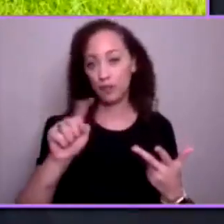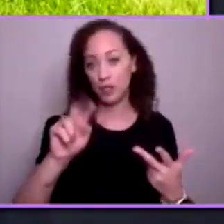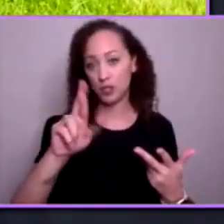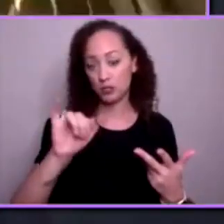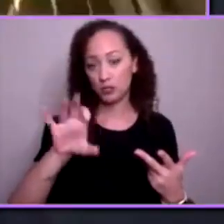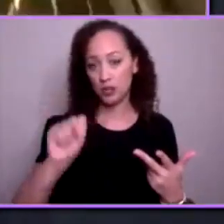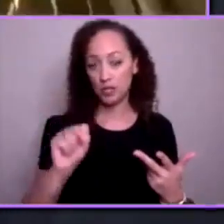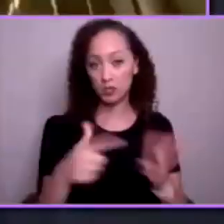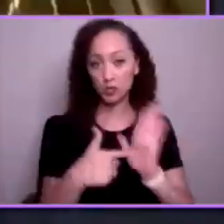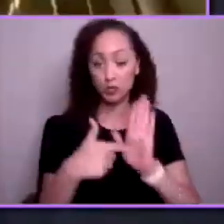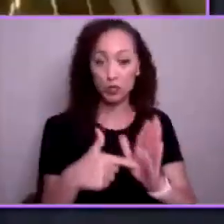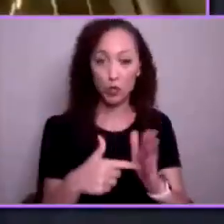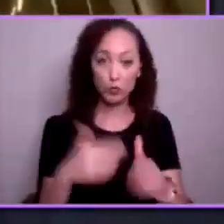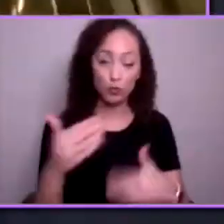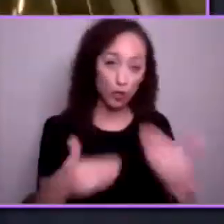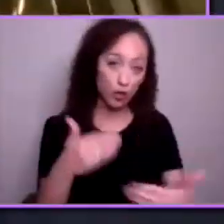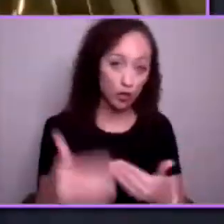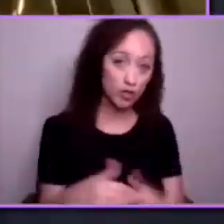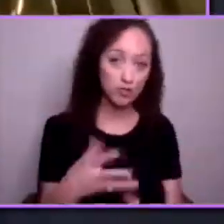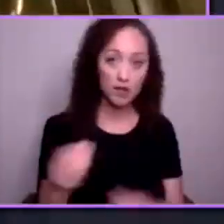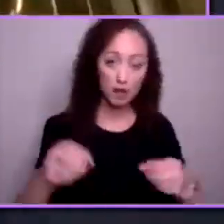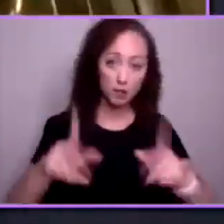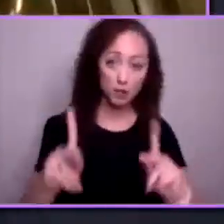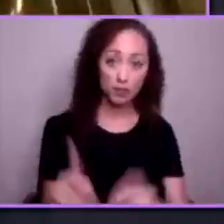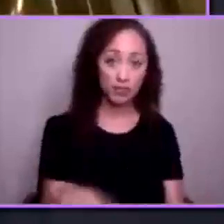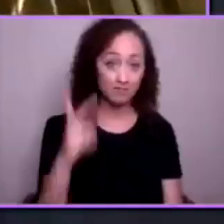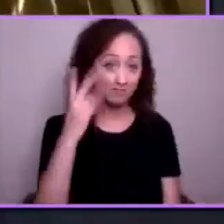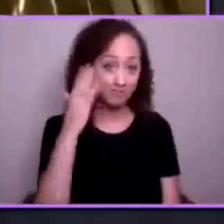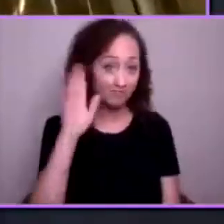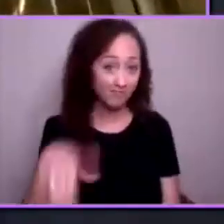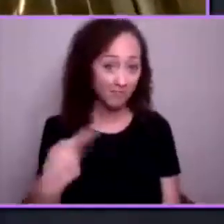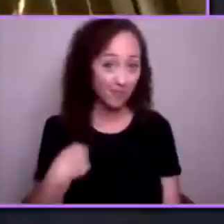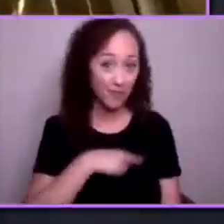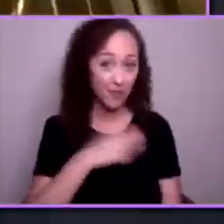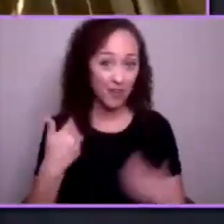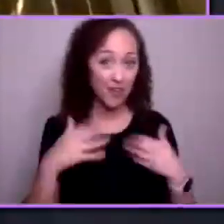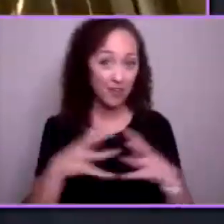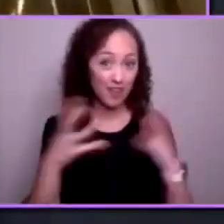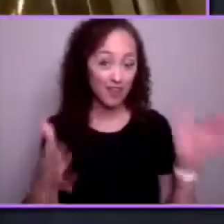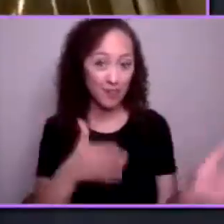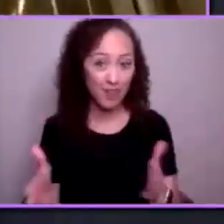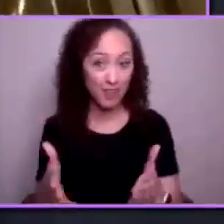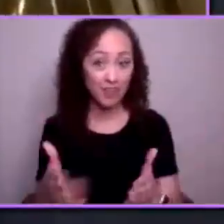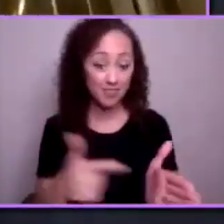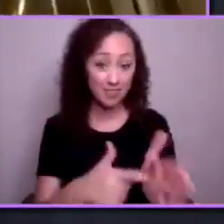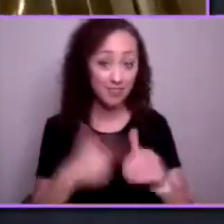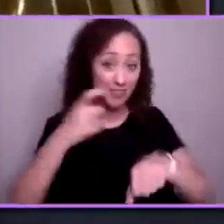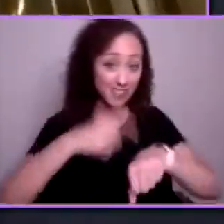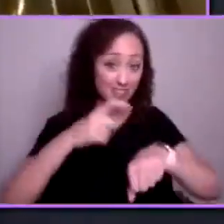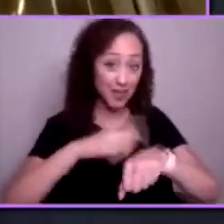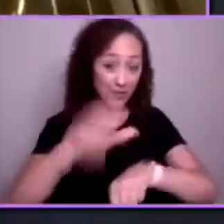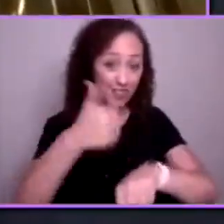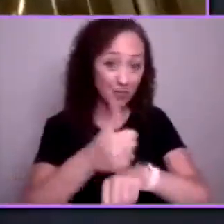of opportunity. As you can see, we have a lot of plans, and it will take time to implement, but we have one example of an early